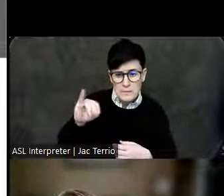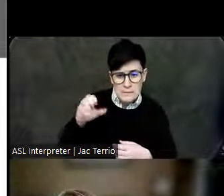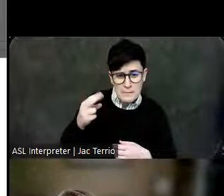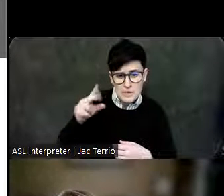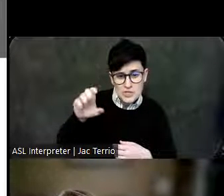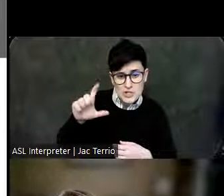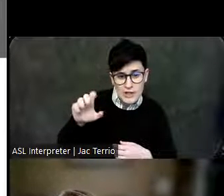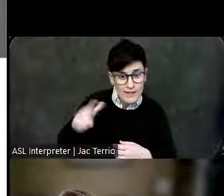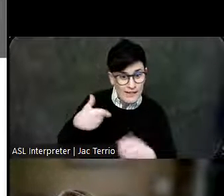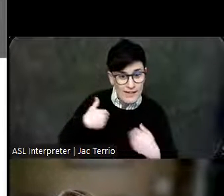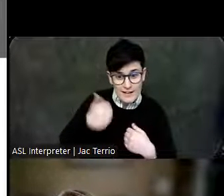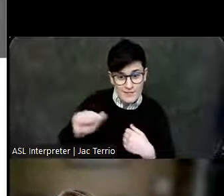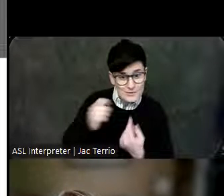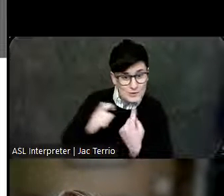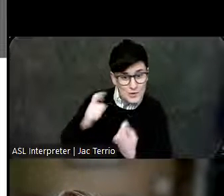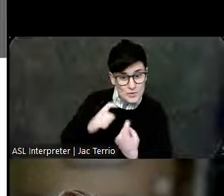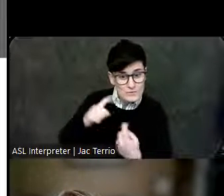any trips that you're planning?